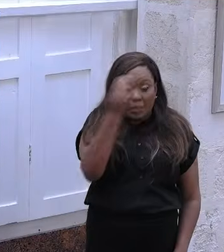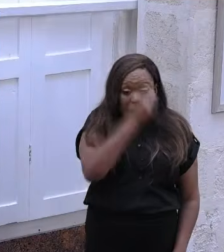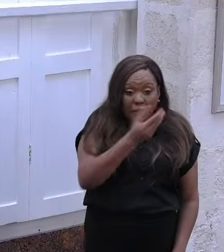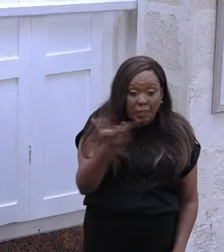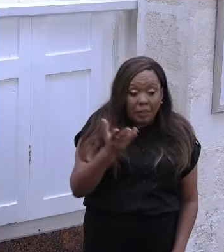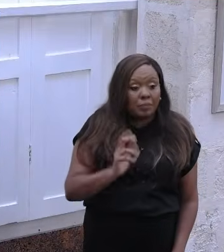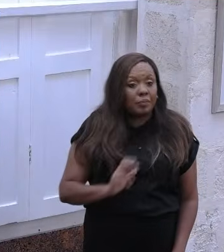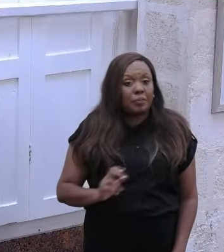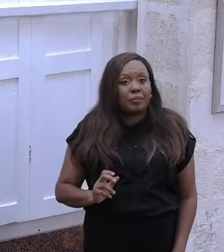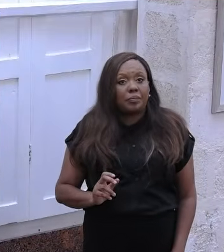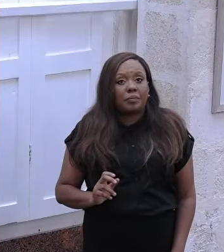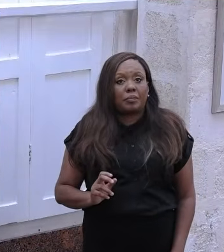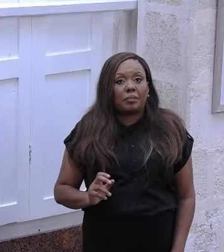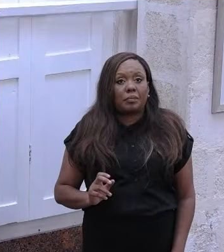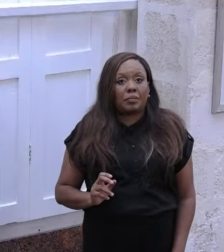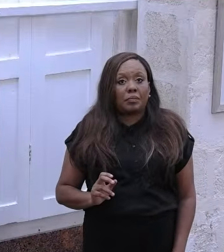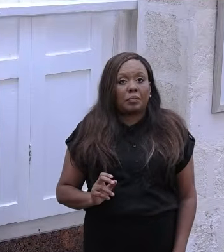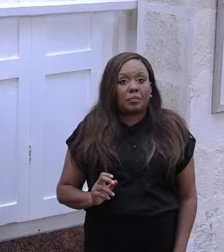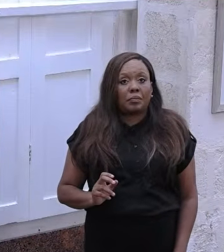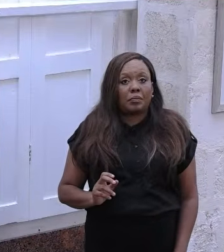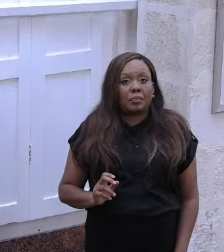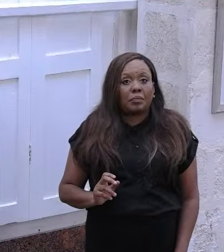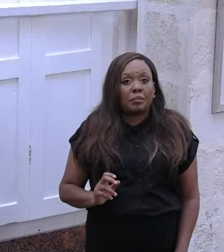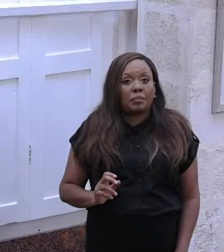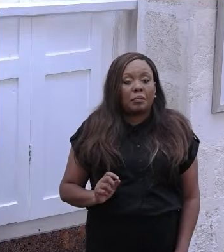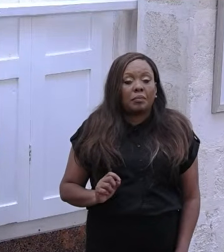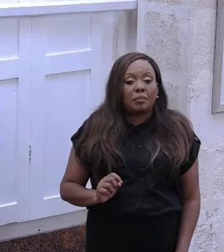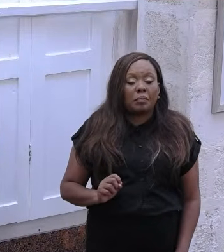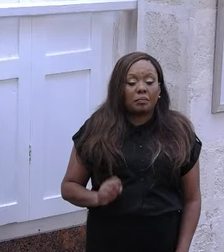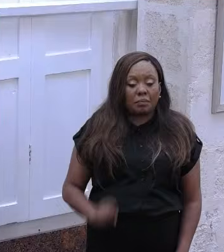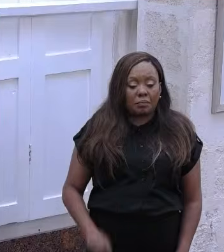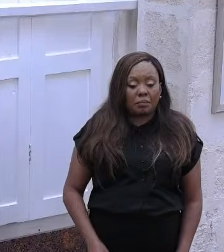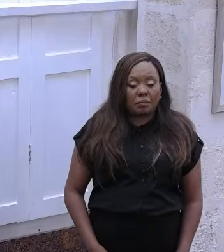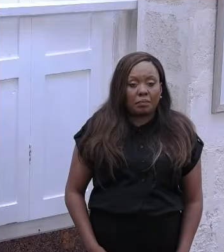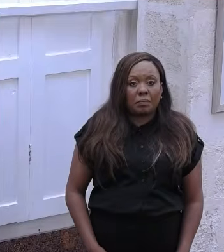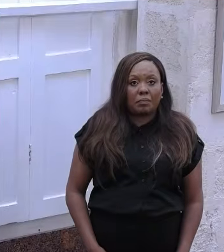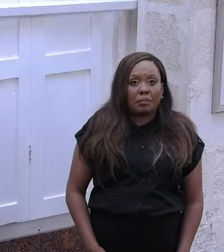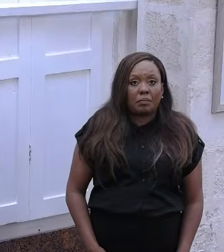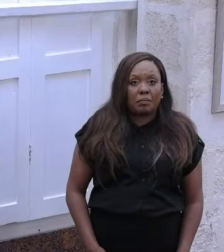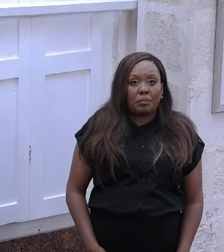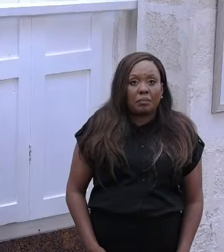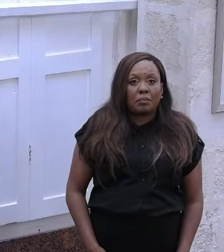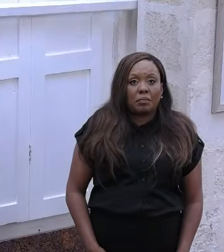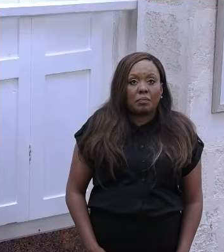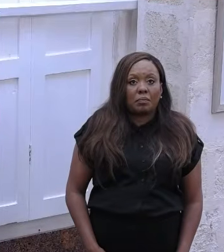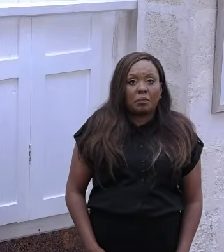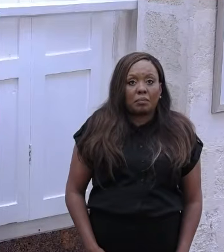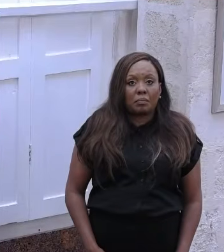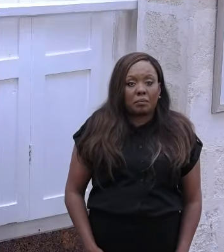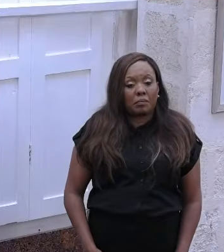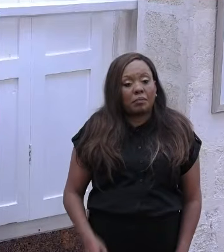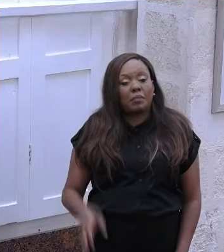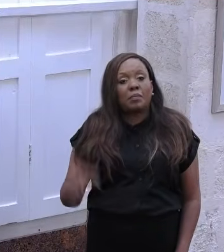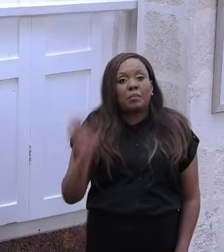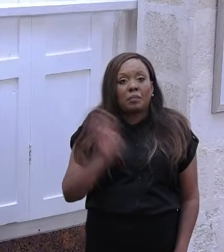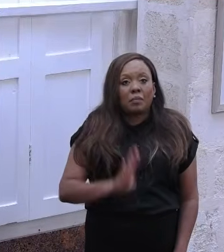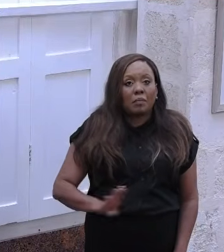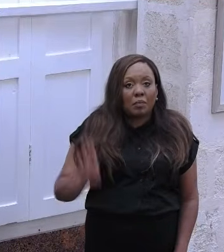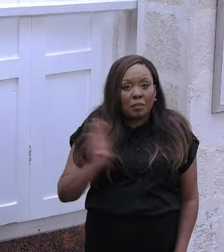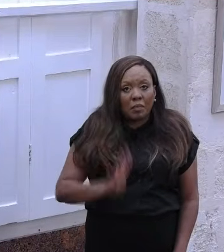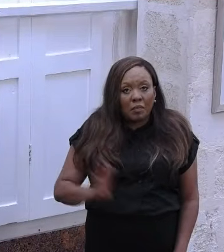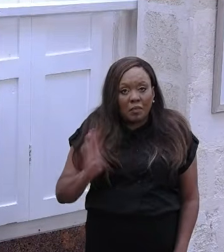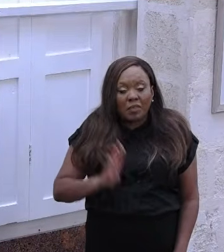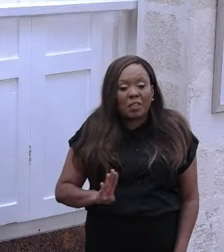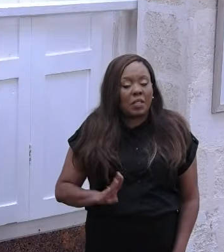Barbados urgently needs people. We do not have enough to be able to sustain the quality